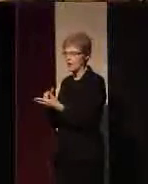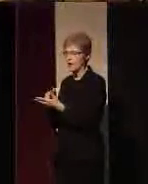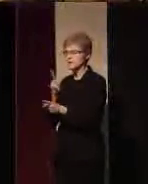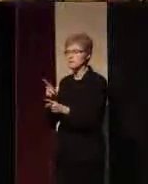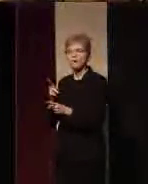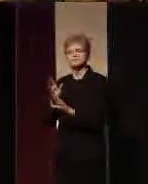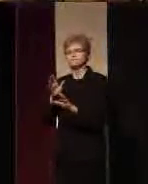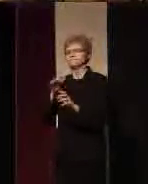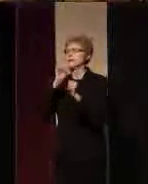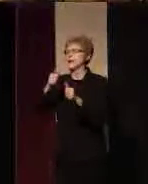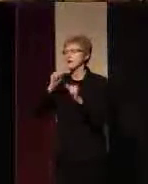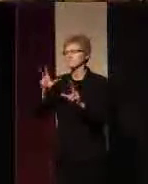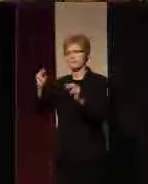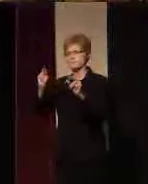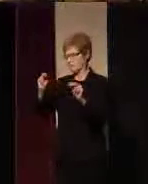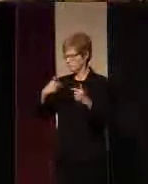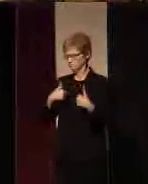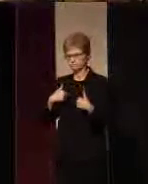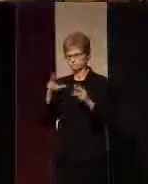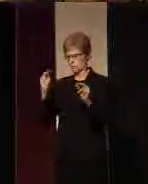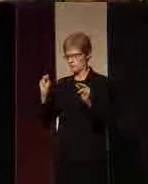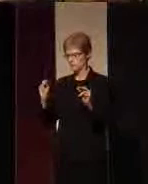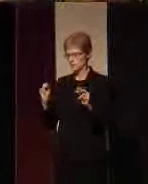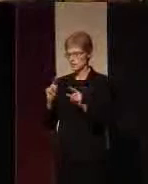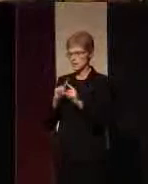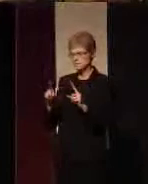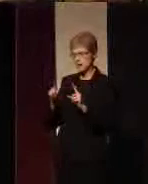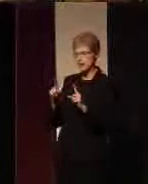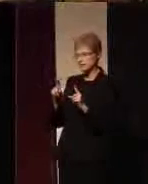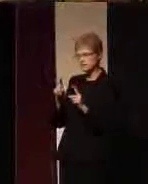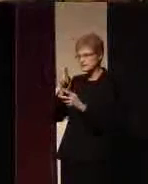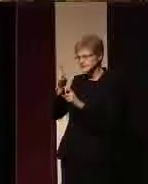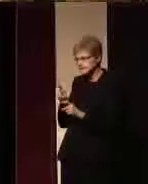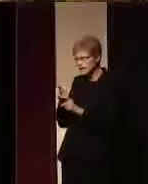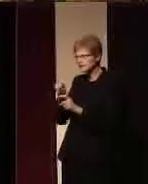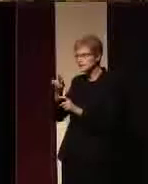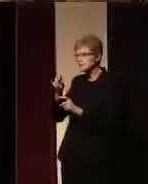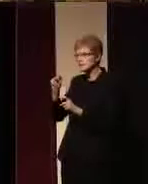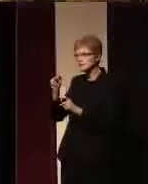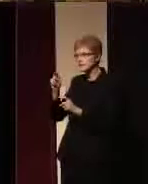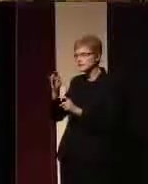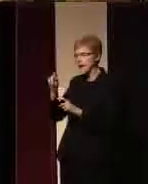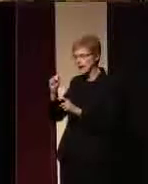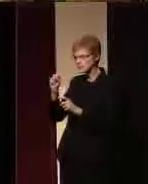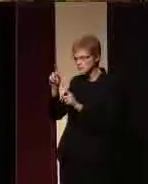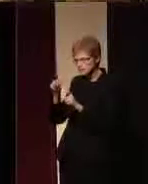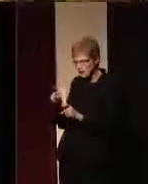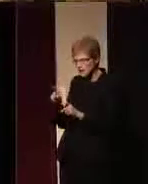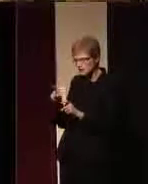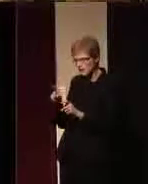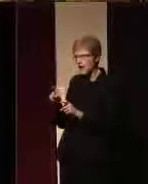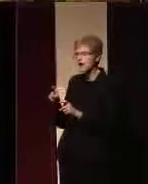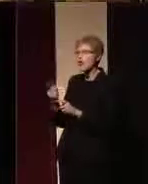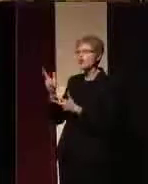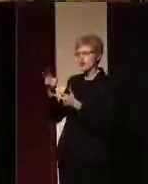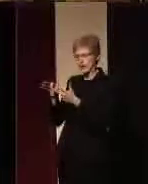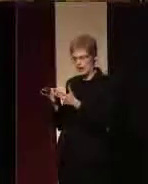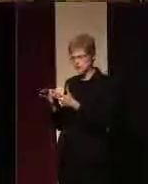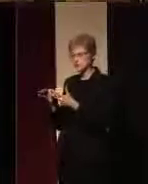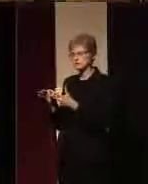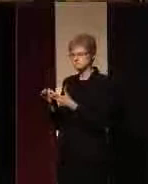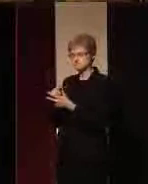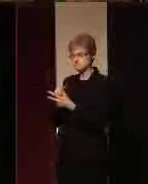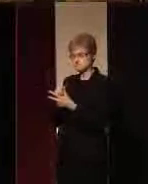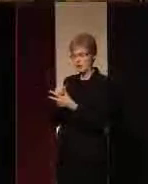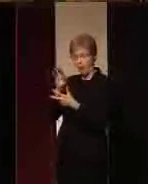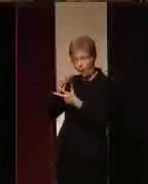denied. And yet the field of testing for implicit bias opens up a third option, that while we would like to think of ourselves as open-minded